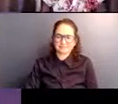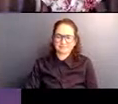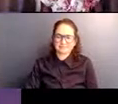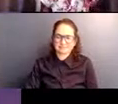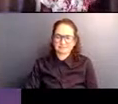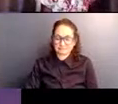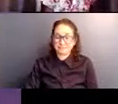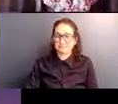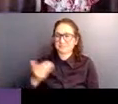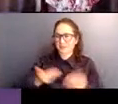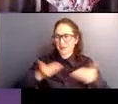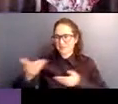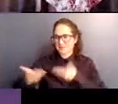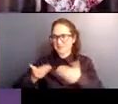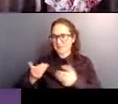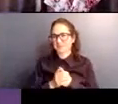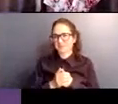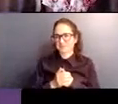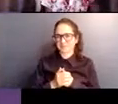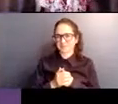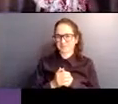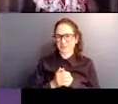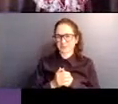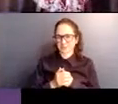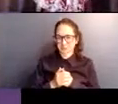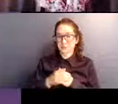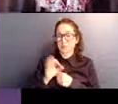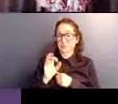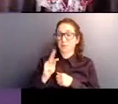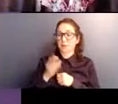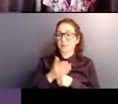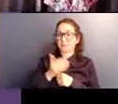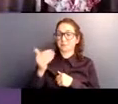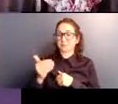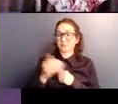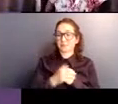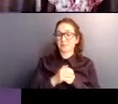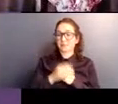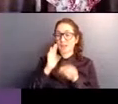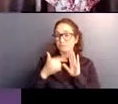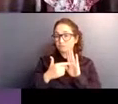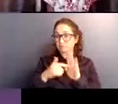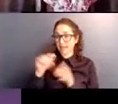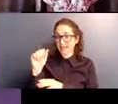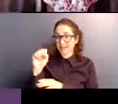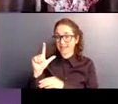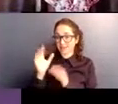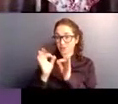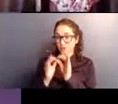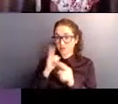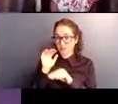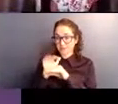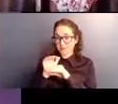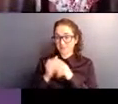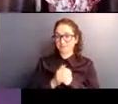And welcome everyone. Next up, I'd like to introduce you to our ASL interpreter for the night,